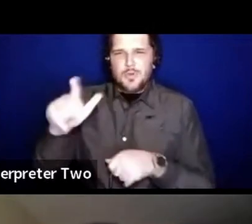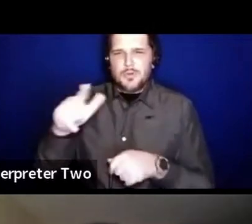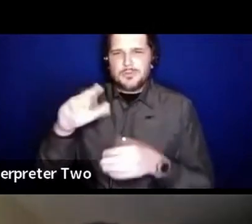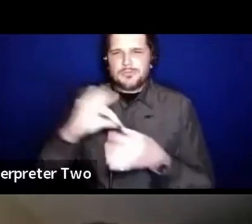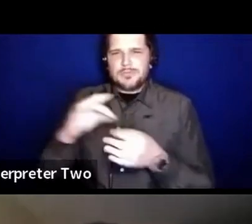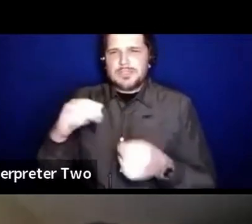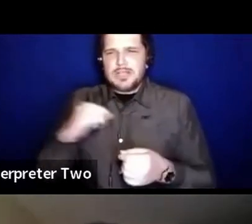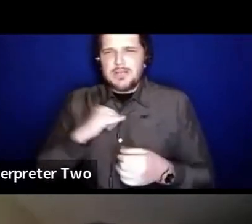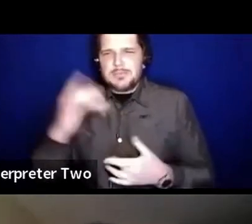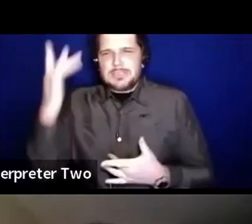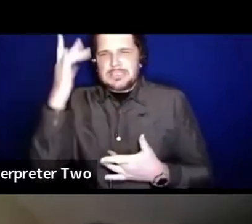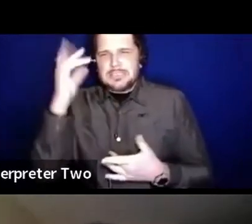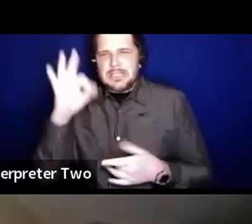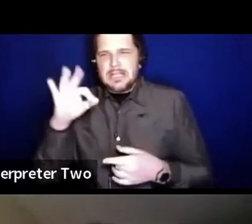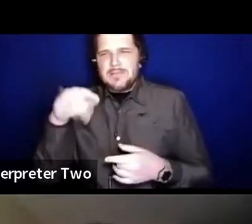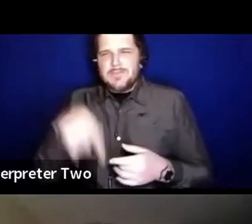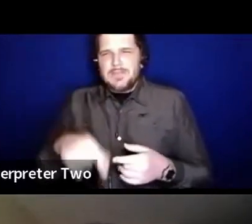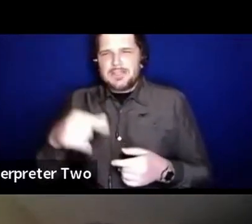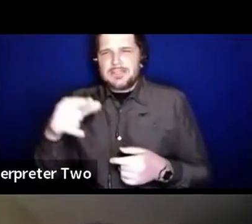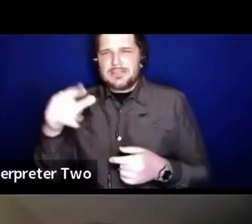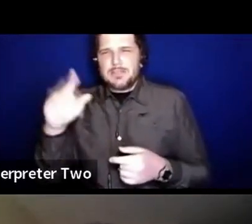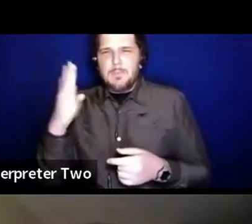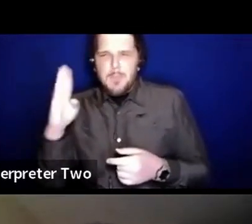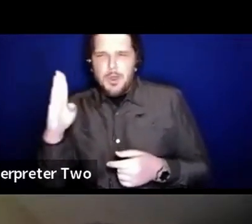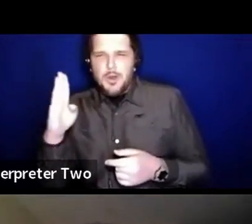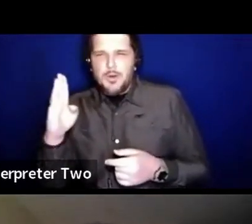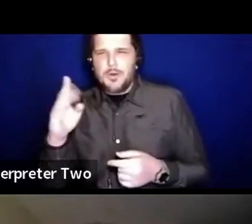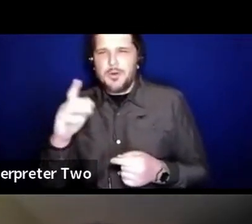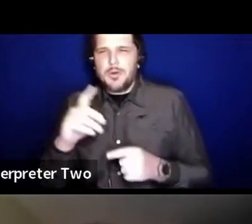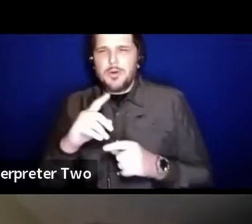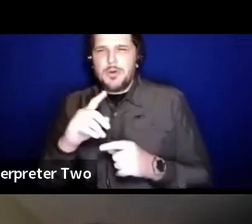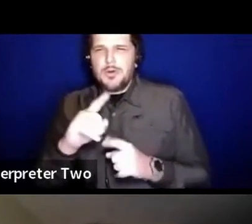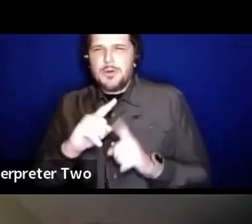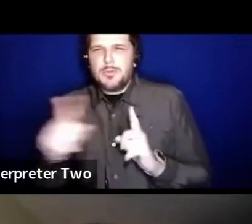I'm sick of this glue, but it's good to know I can sit here.